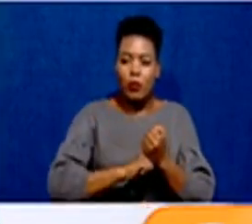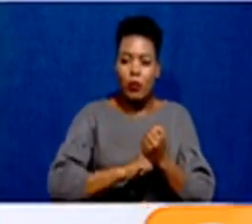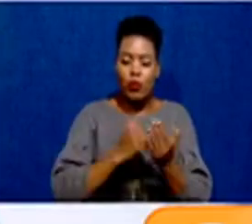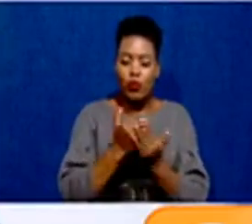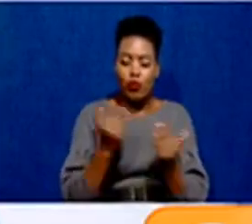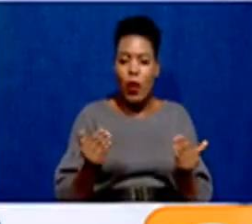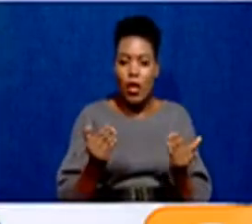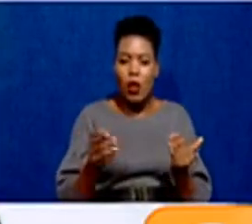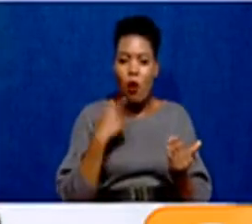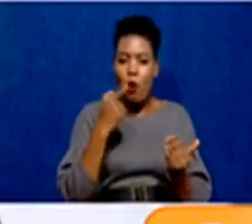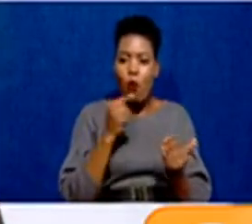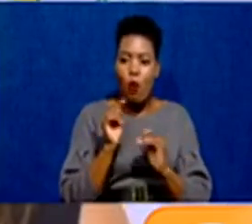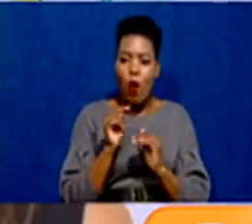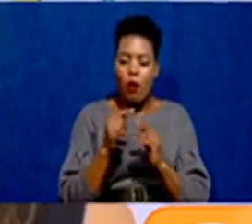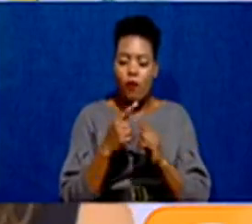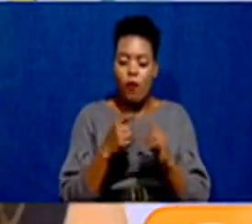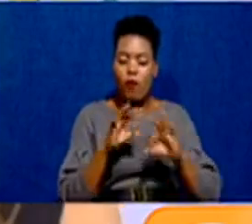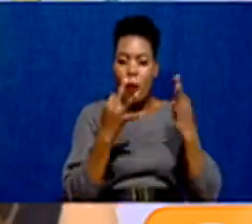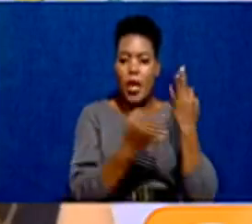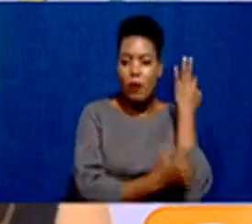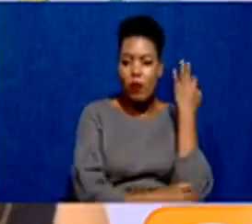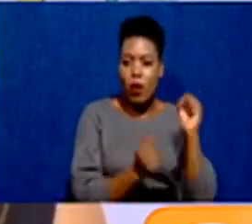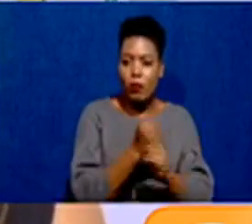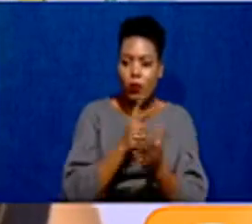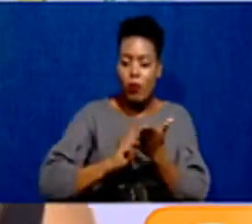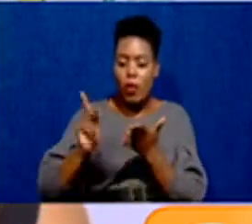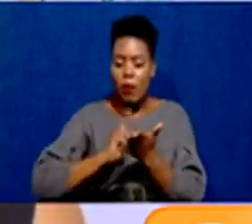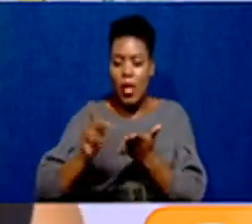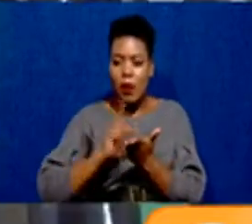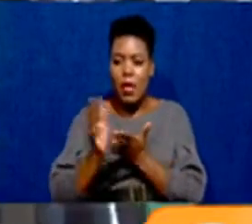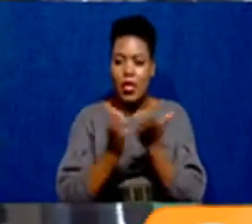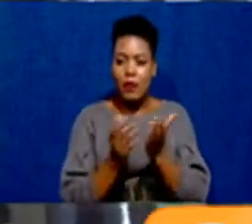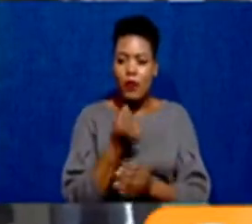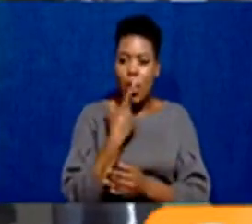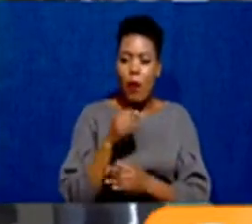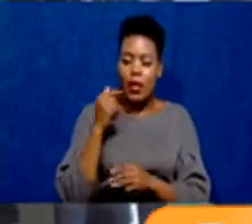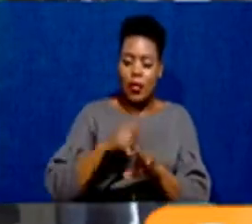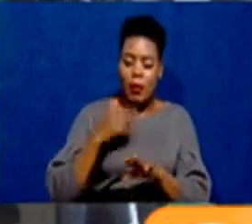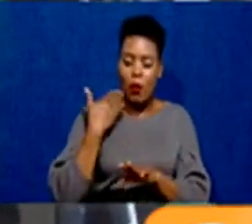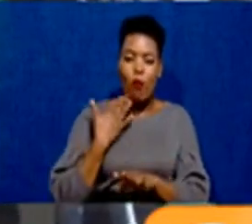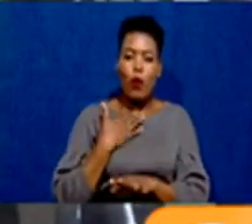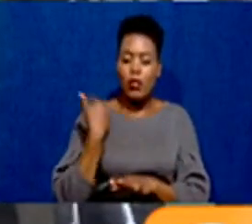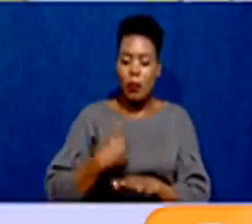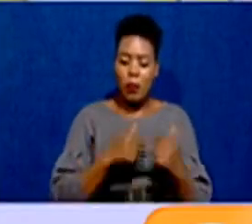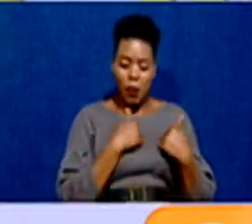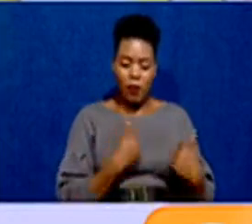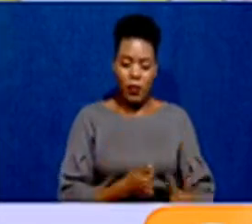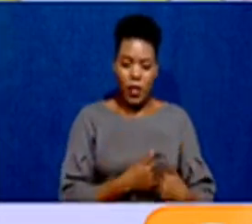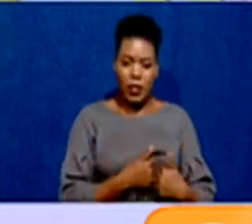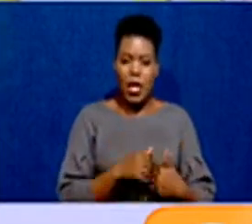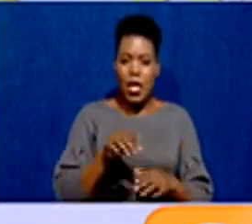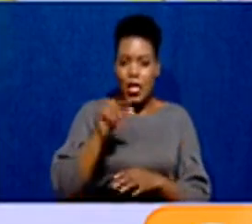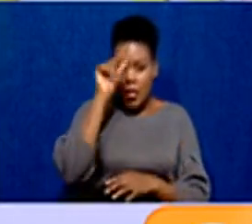help children who come from poor backgrounds and cannot afford healthcare services. The government of Slovakia, through the Slovak